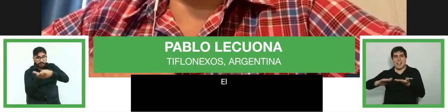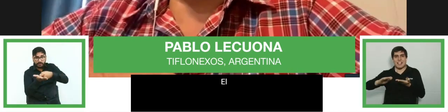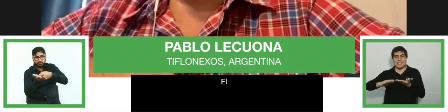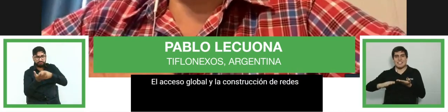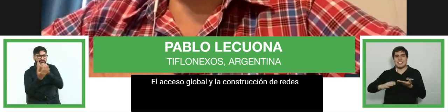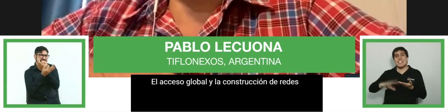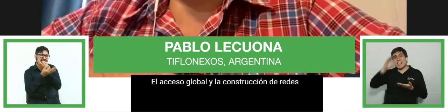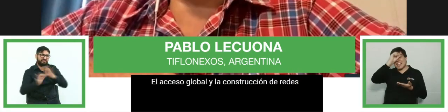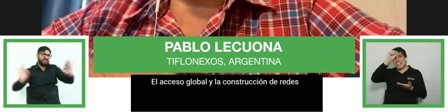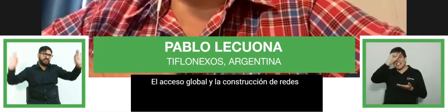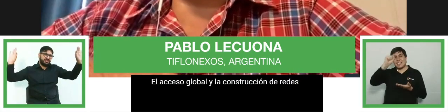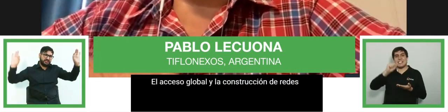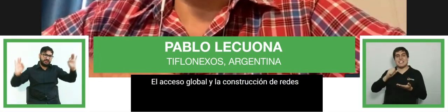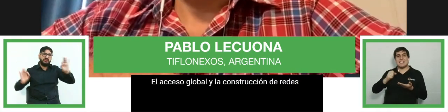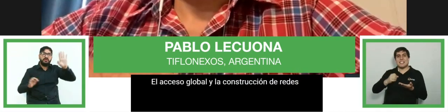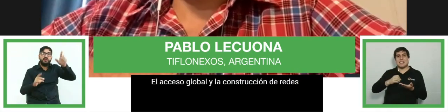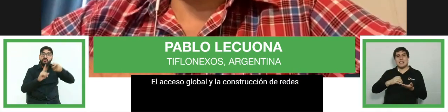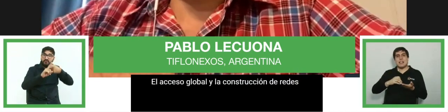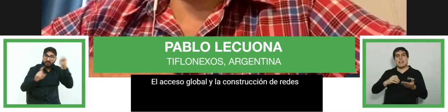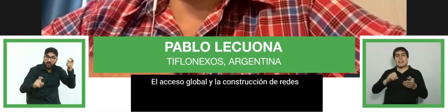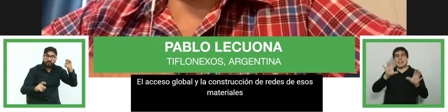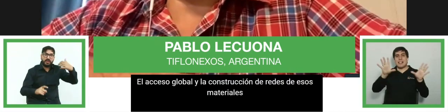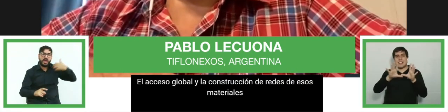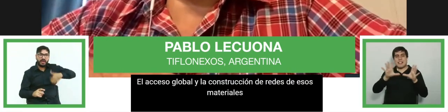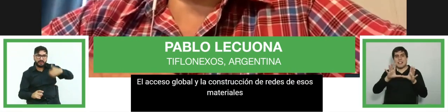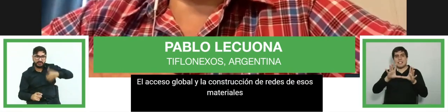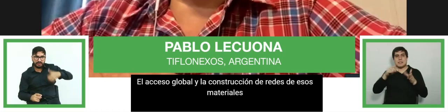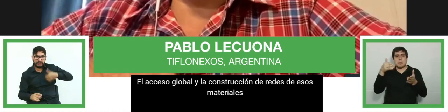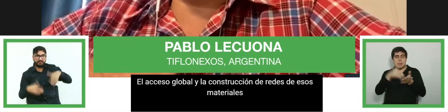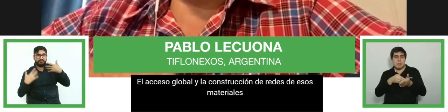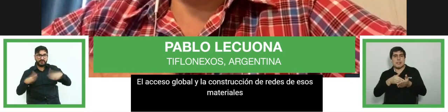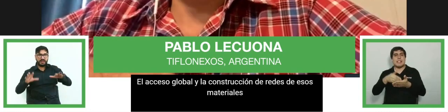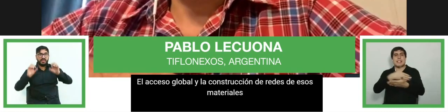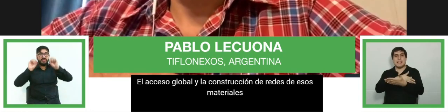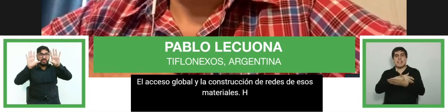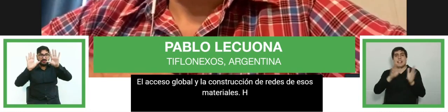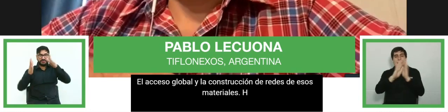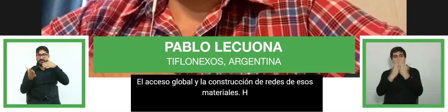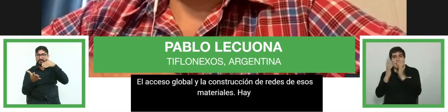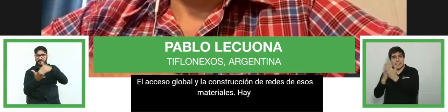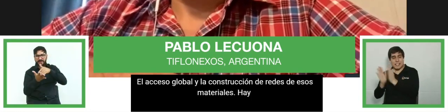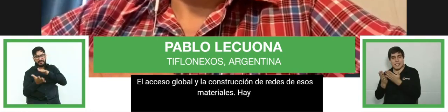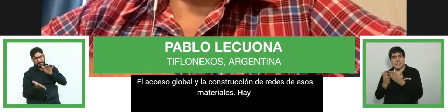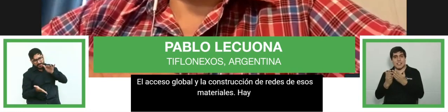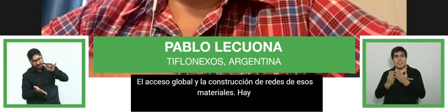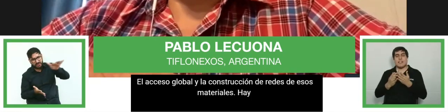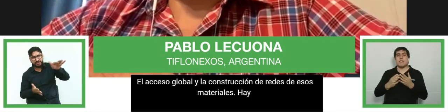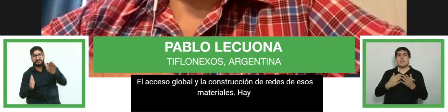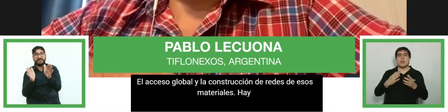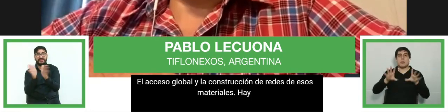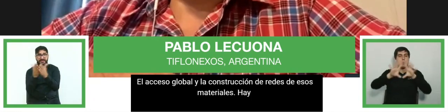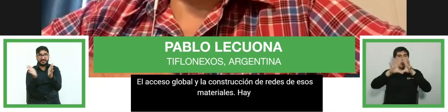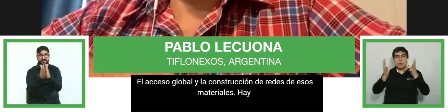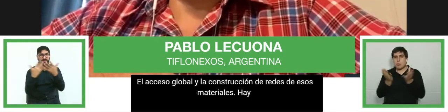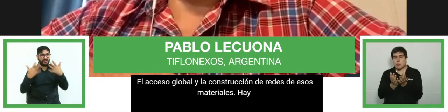65,000 different books, titles for people around the world, not only for people with visual